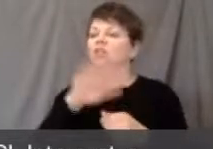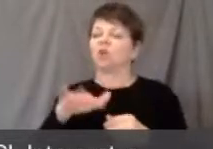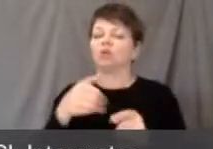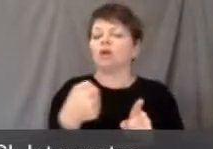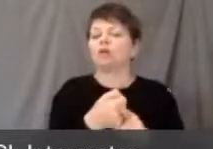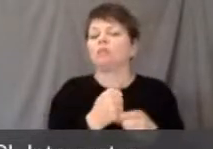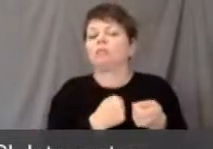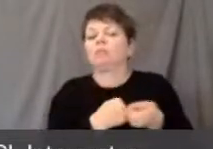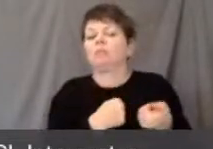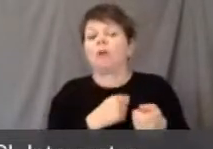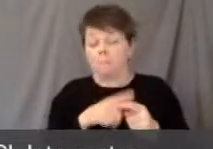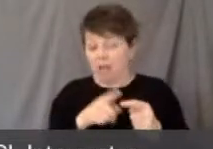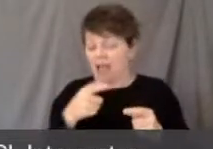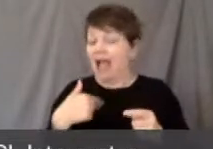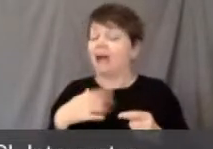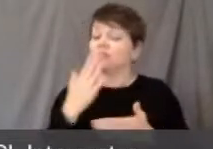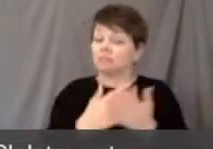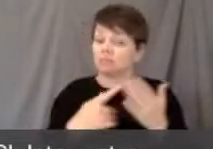without some significant risk.